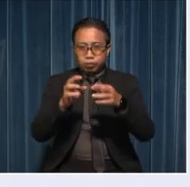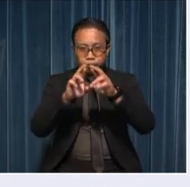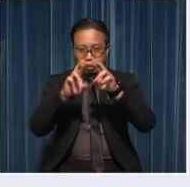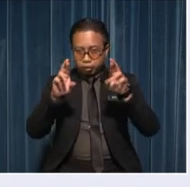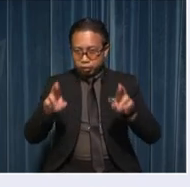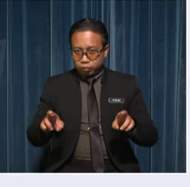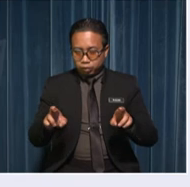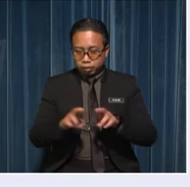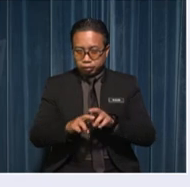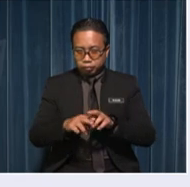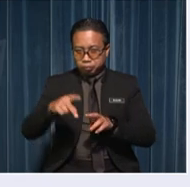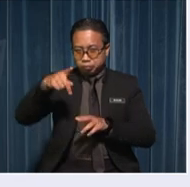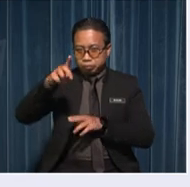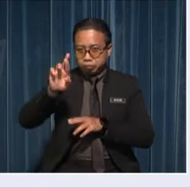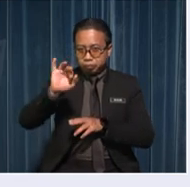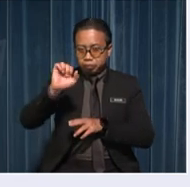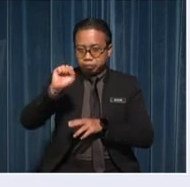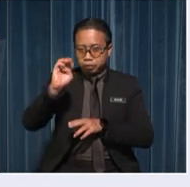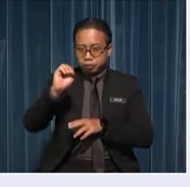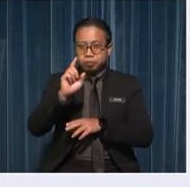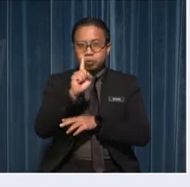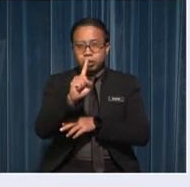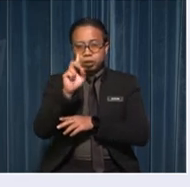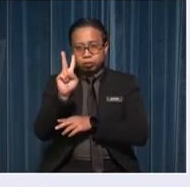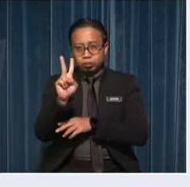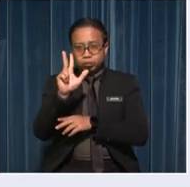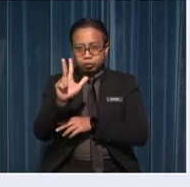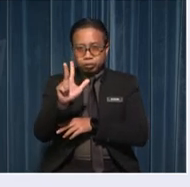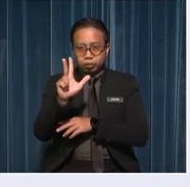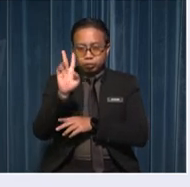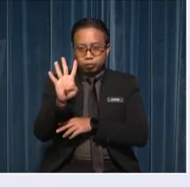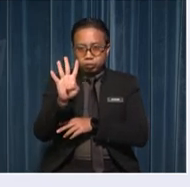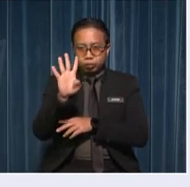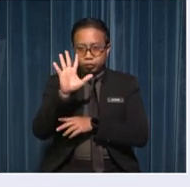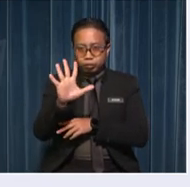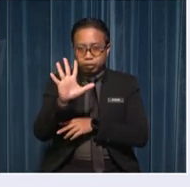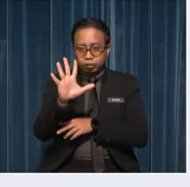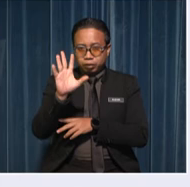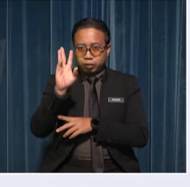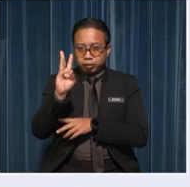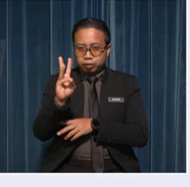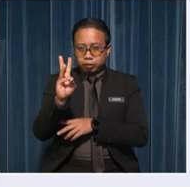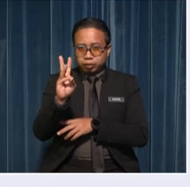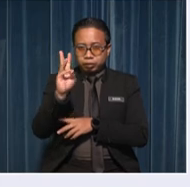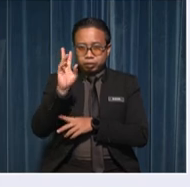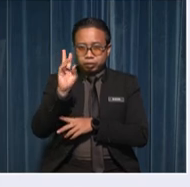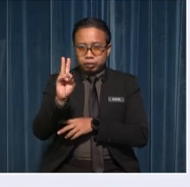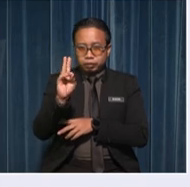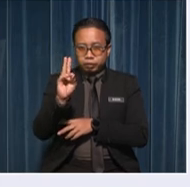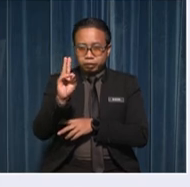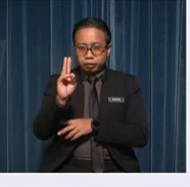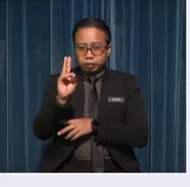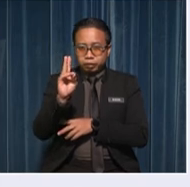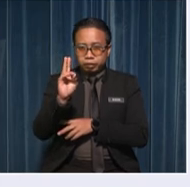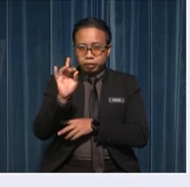prism. 1, 2, 3, 4, 5, 6,